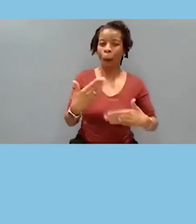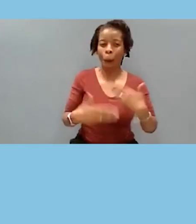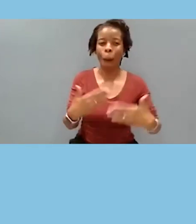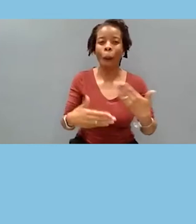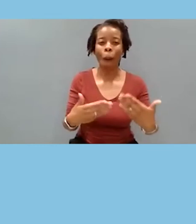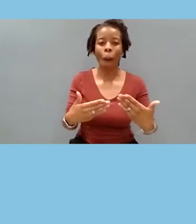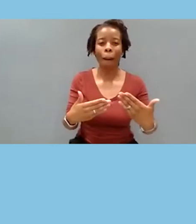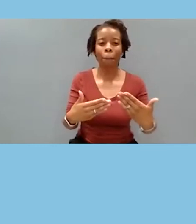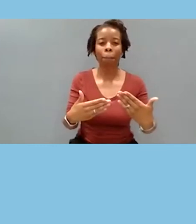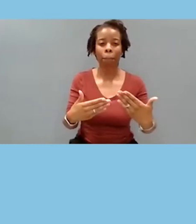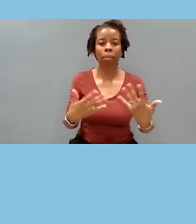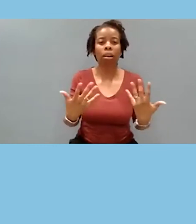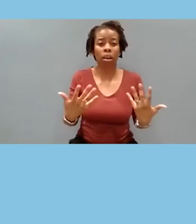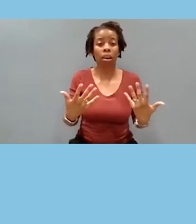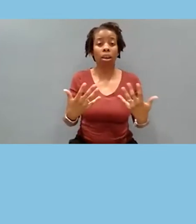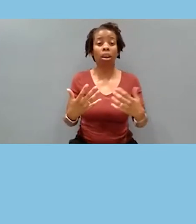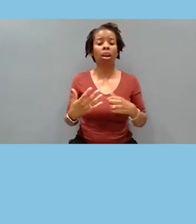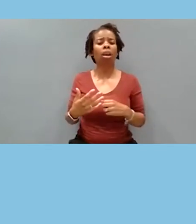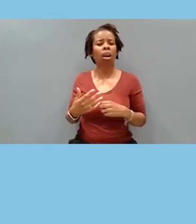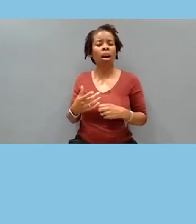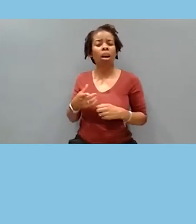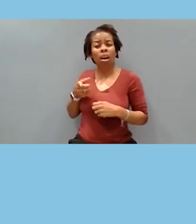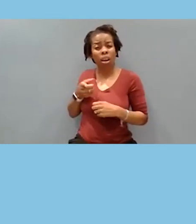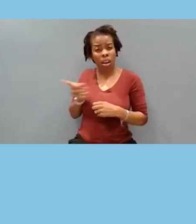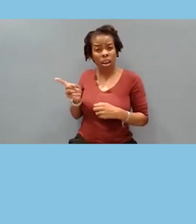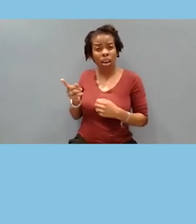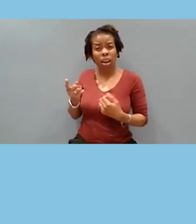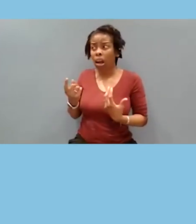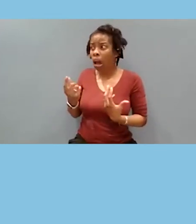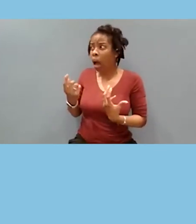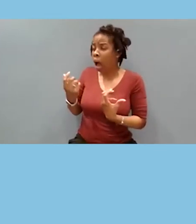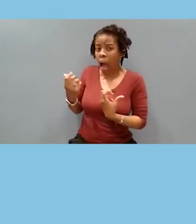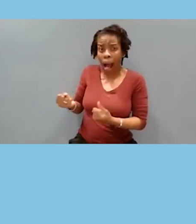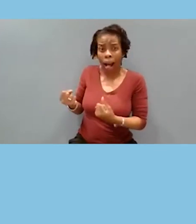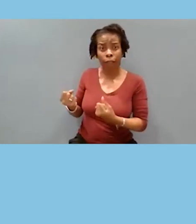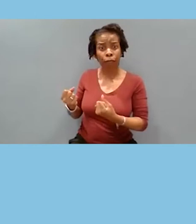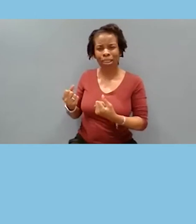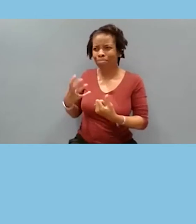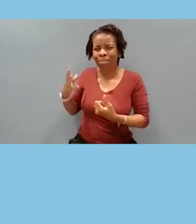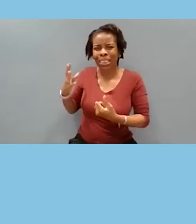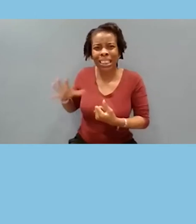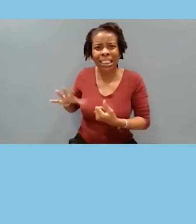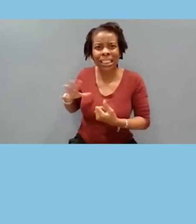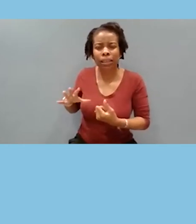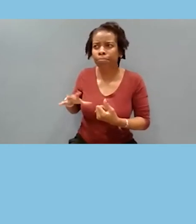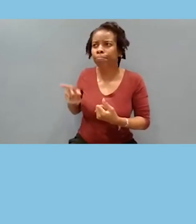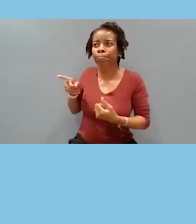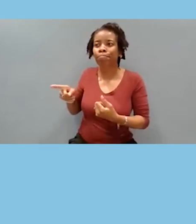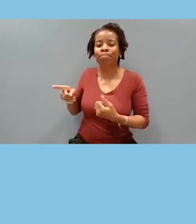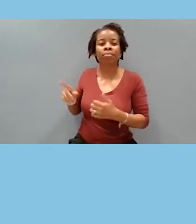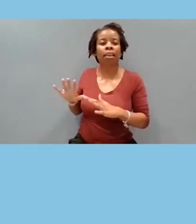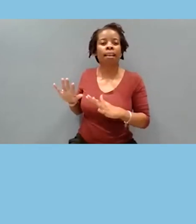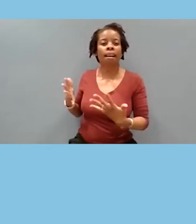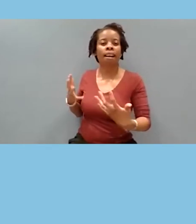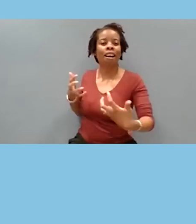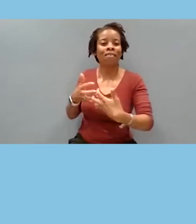with the condition, a condition that typically only represents a lack of fit or limited function. One